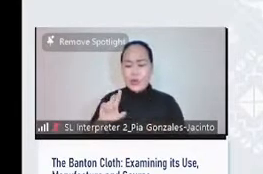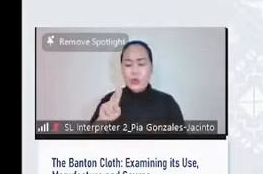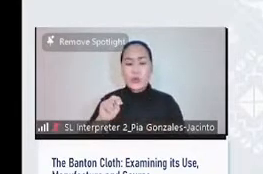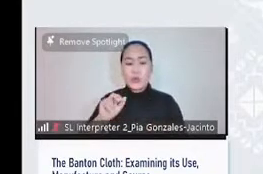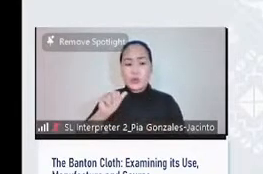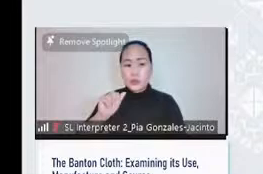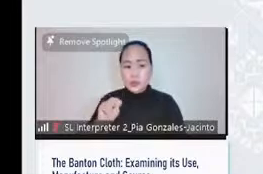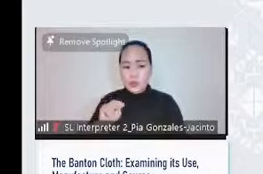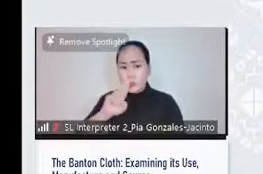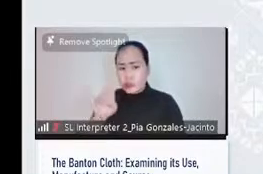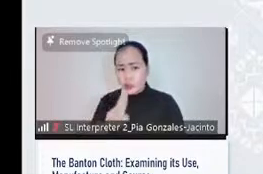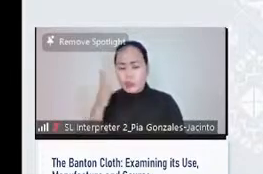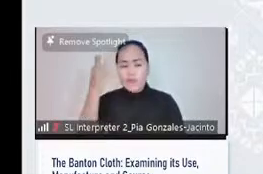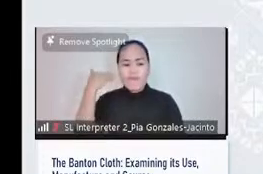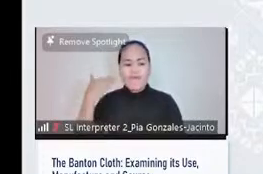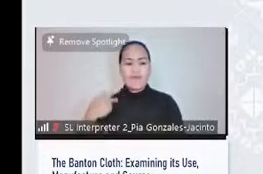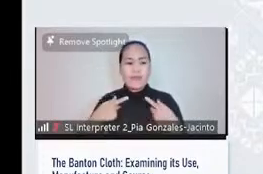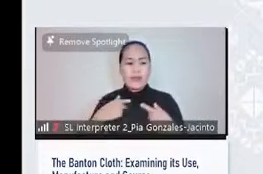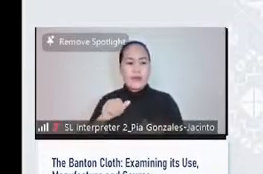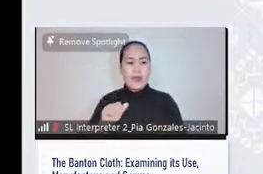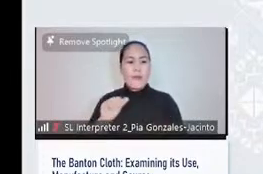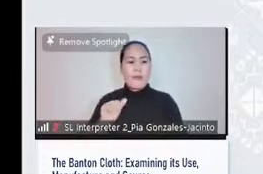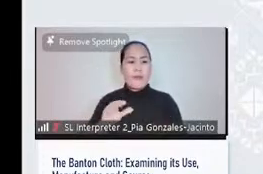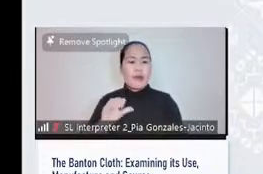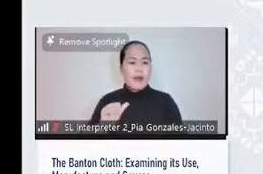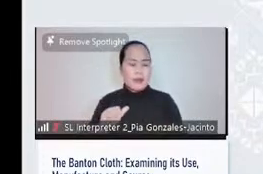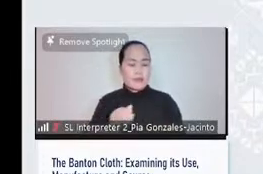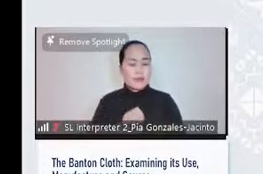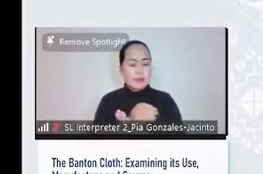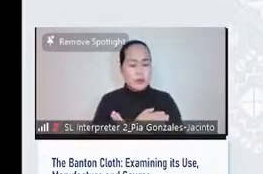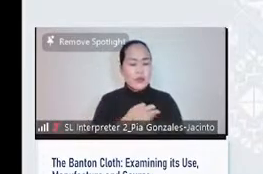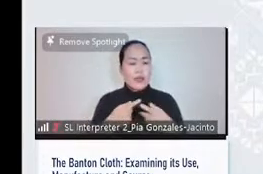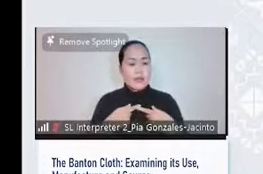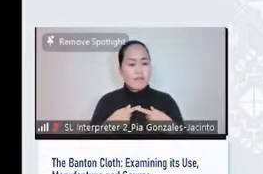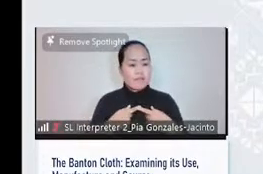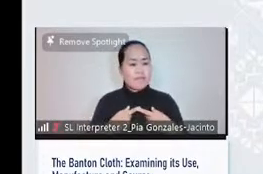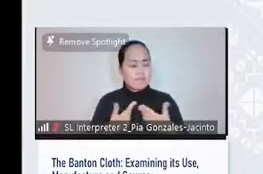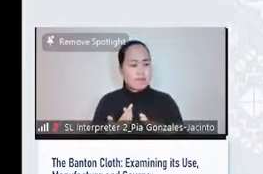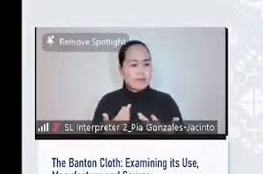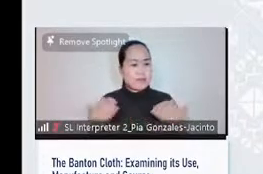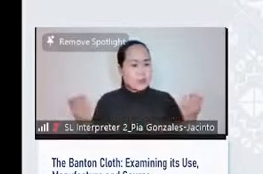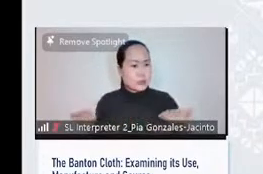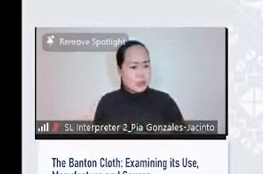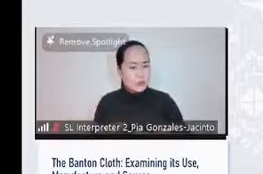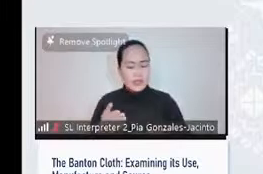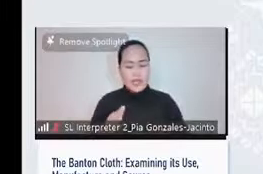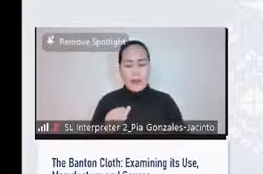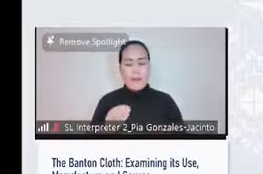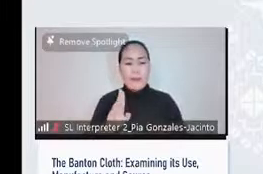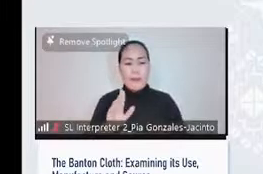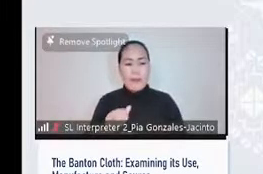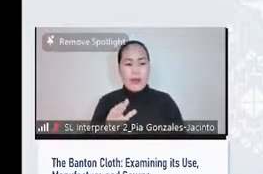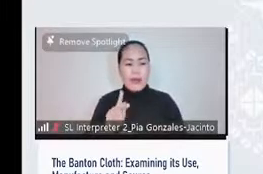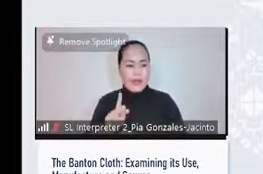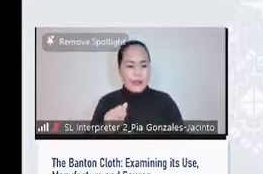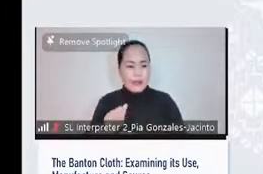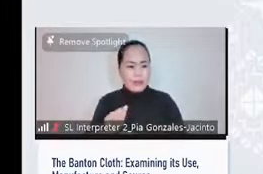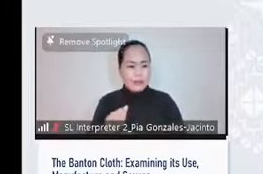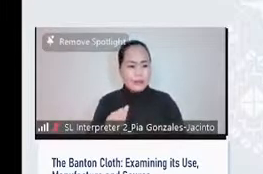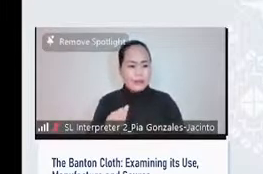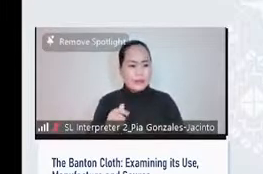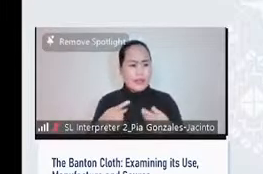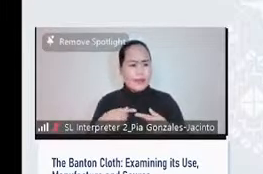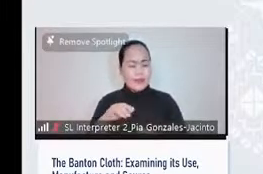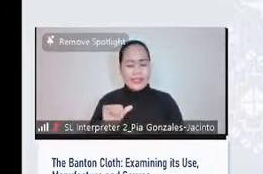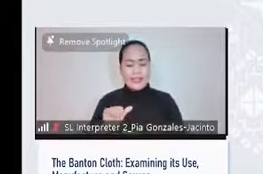before the introduction of cotton and silk through trade. The Yakan group, with their complex woven cotton textiles, also used